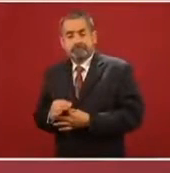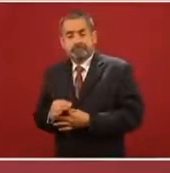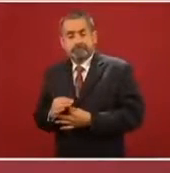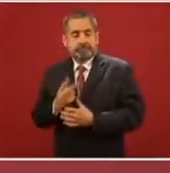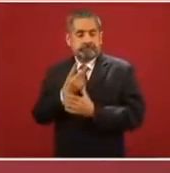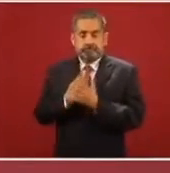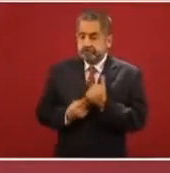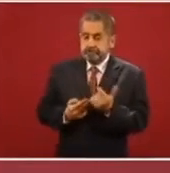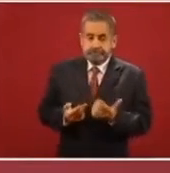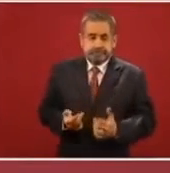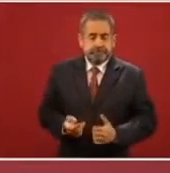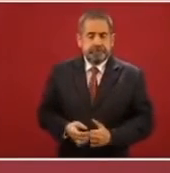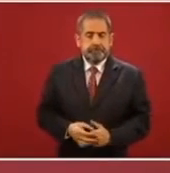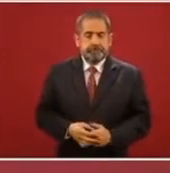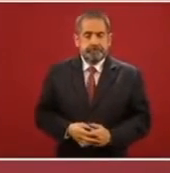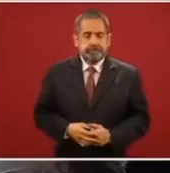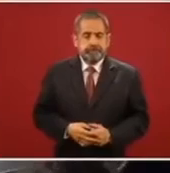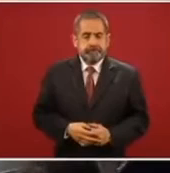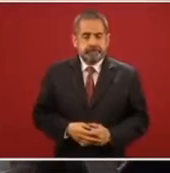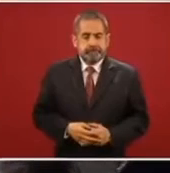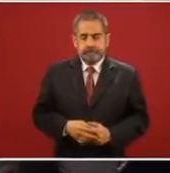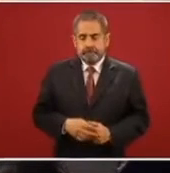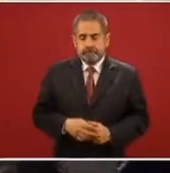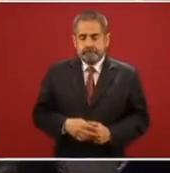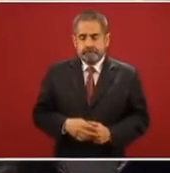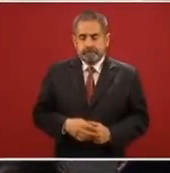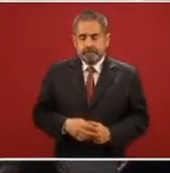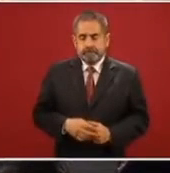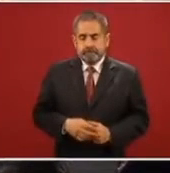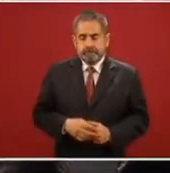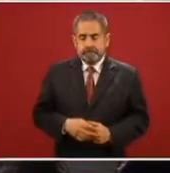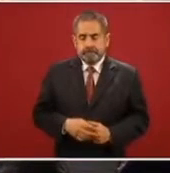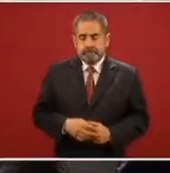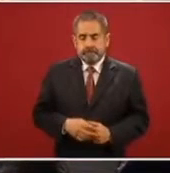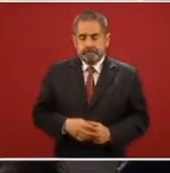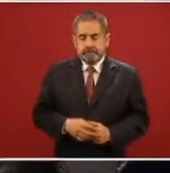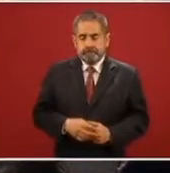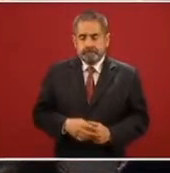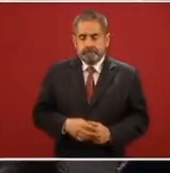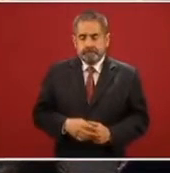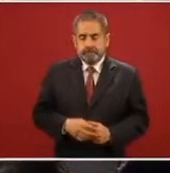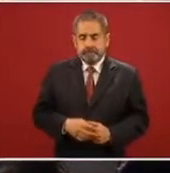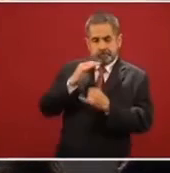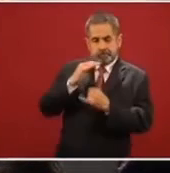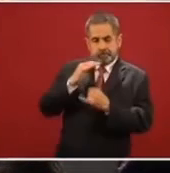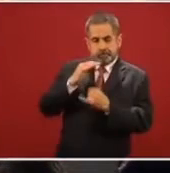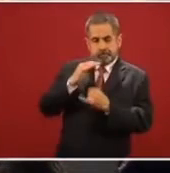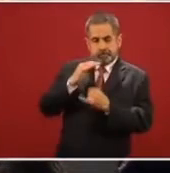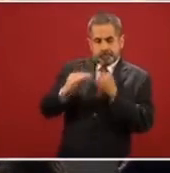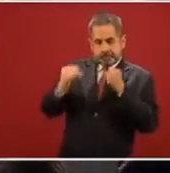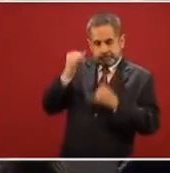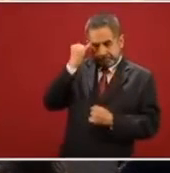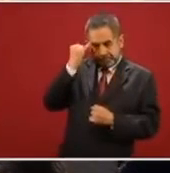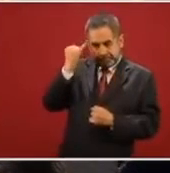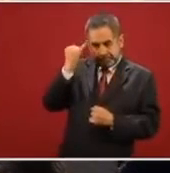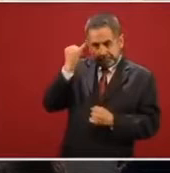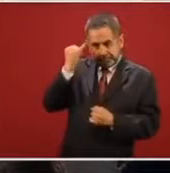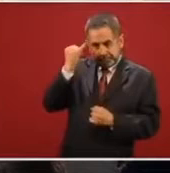taken. Cierro con esta idea I close with this idea,